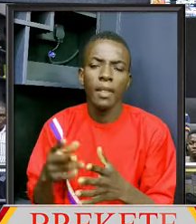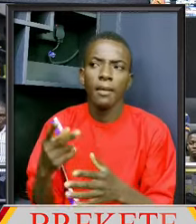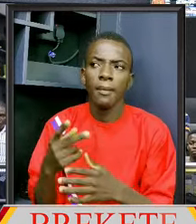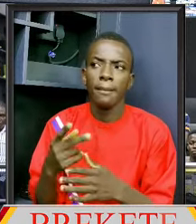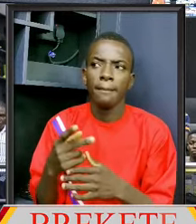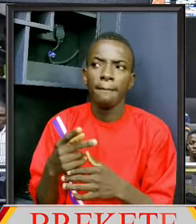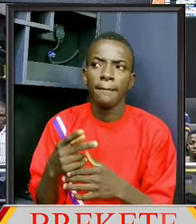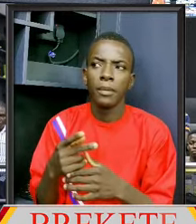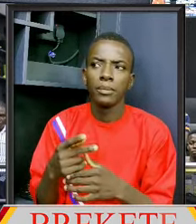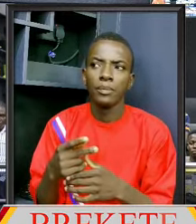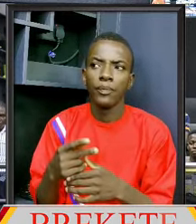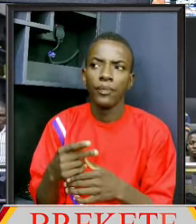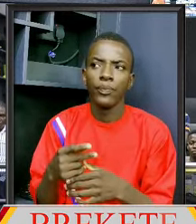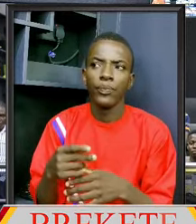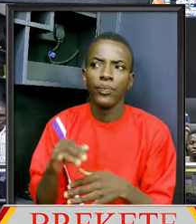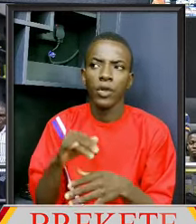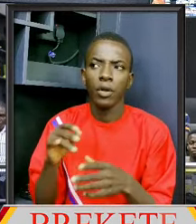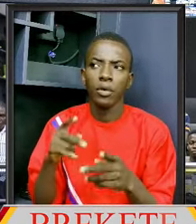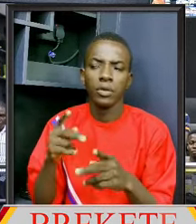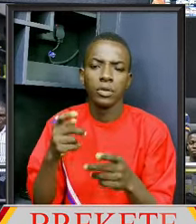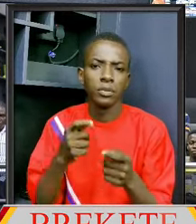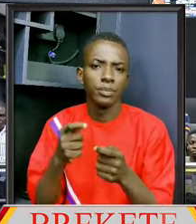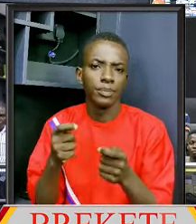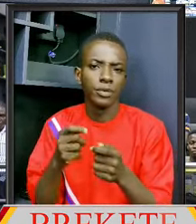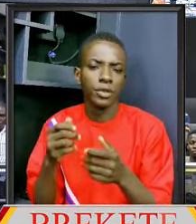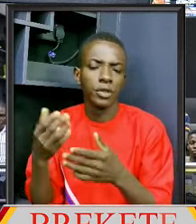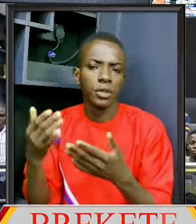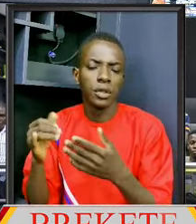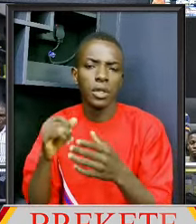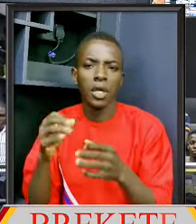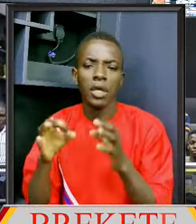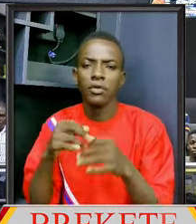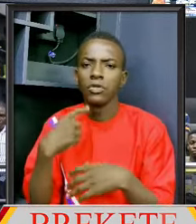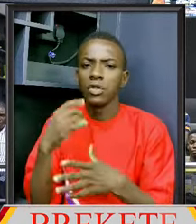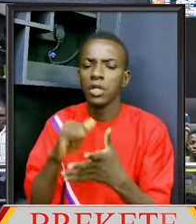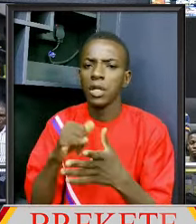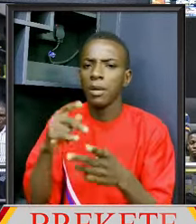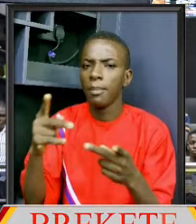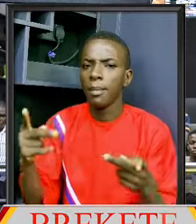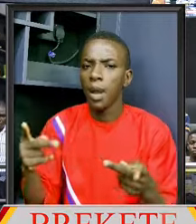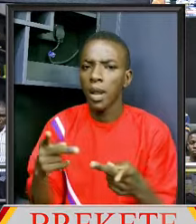this laboratory quality management system where I talk. If